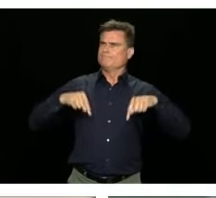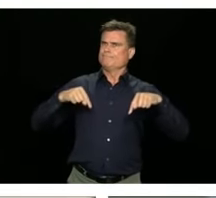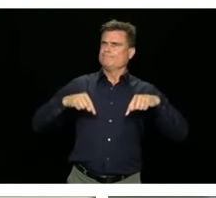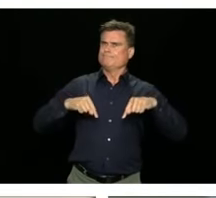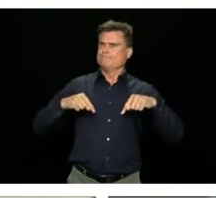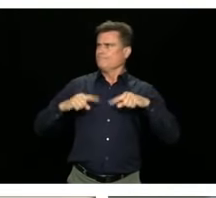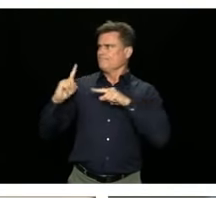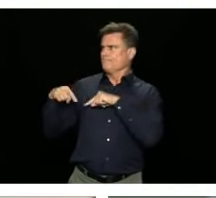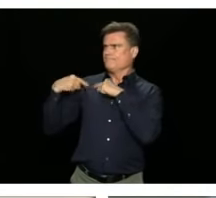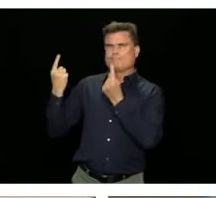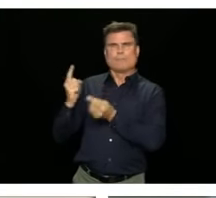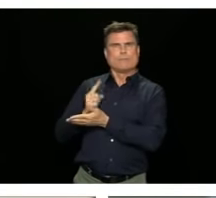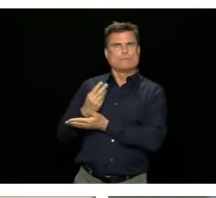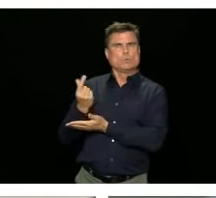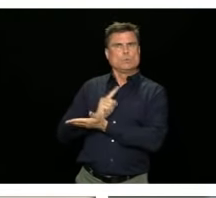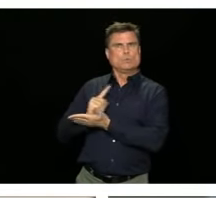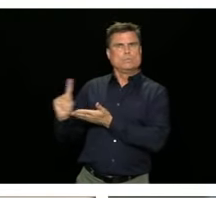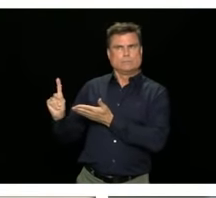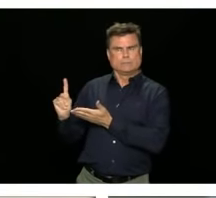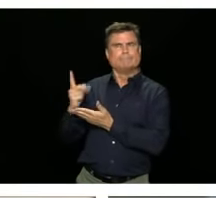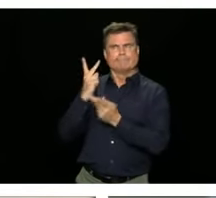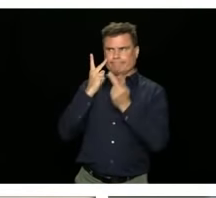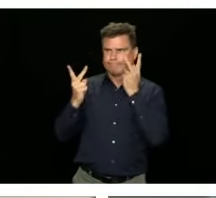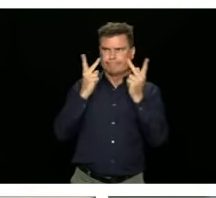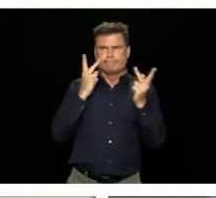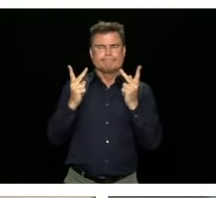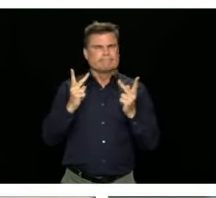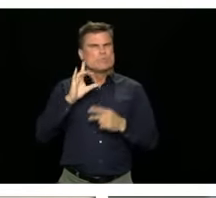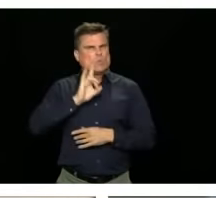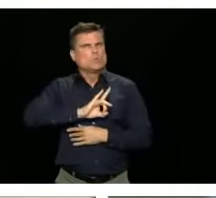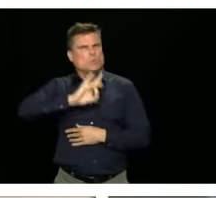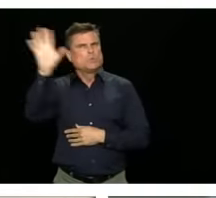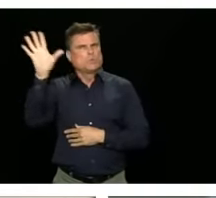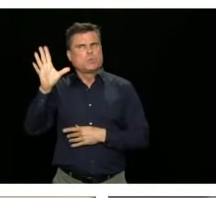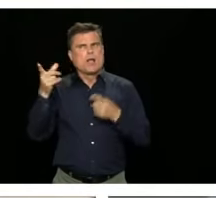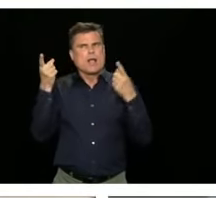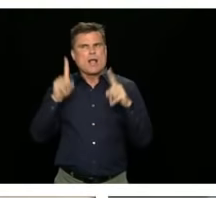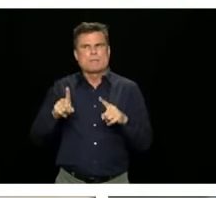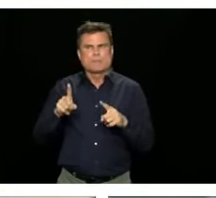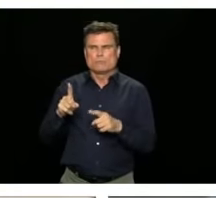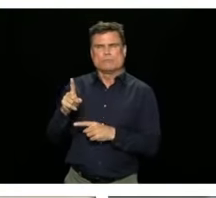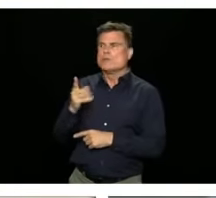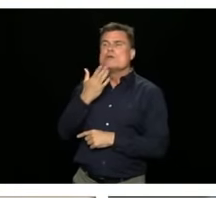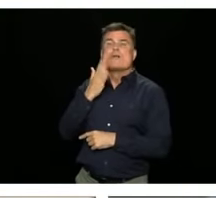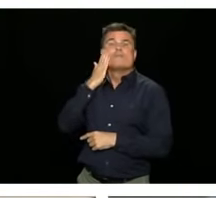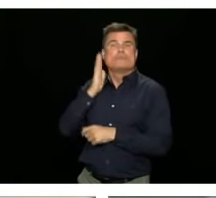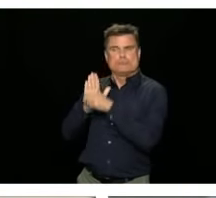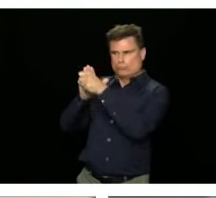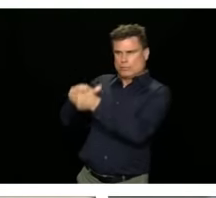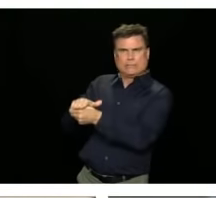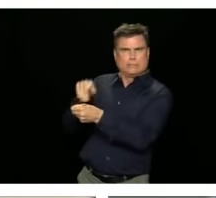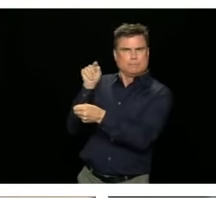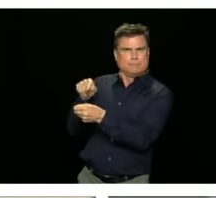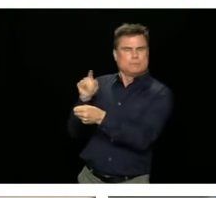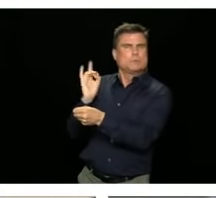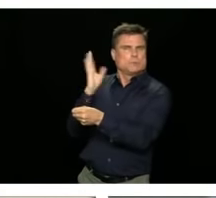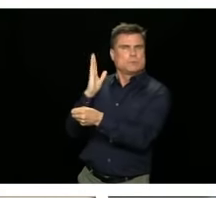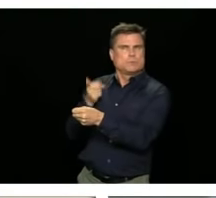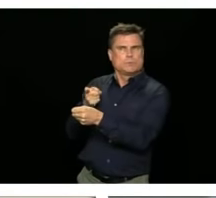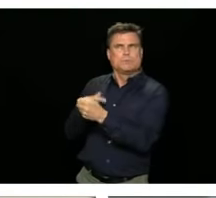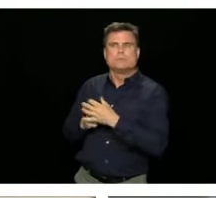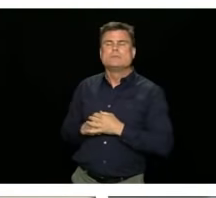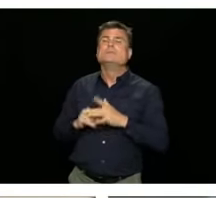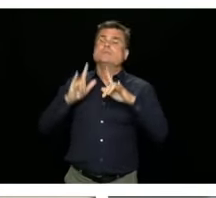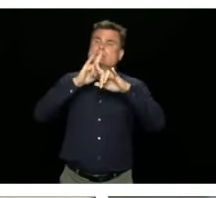acts of racism. At the same time, I think we are also witnessing moments of hope as discussions on how to